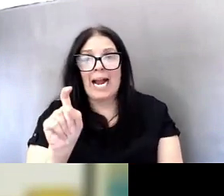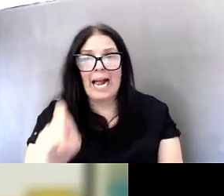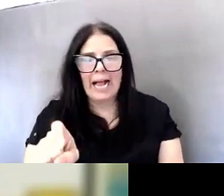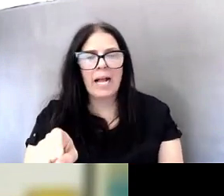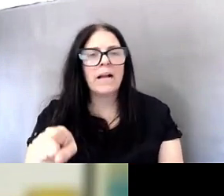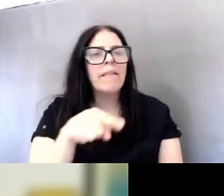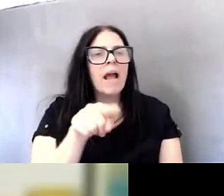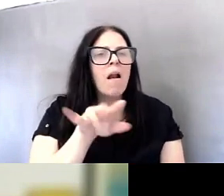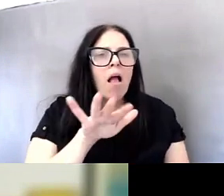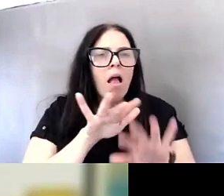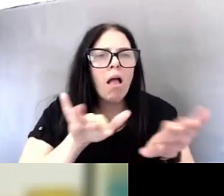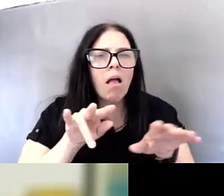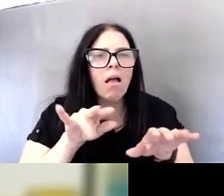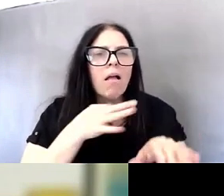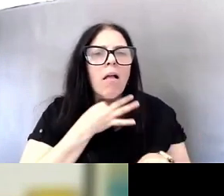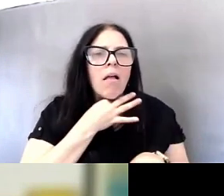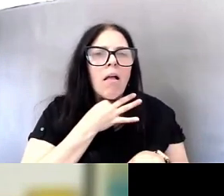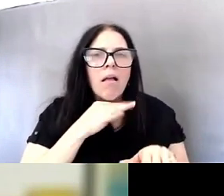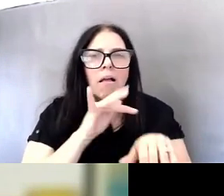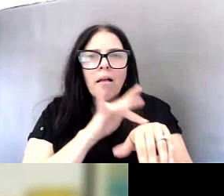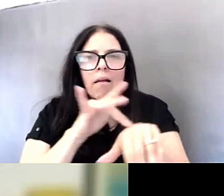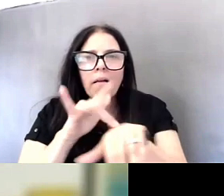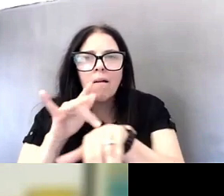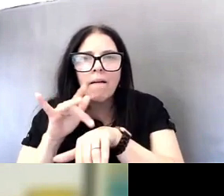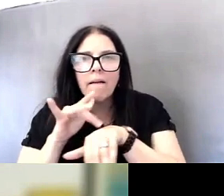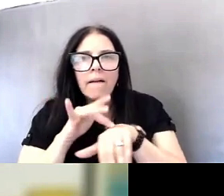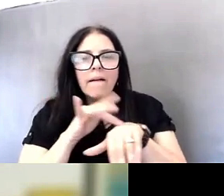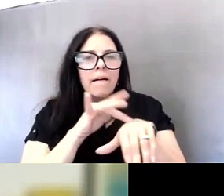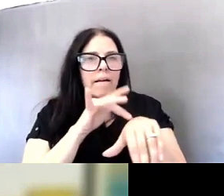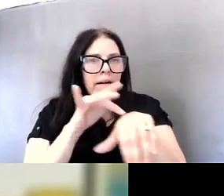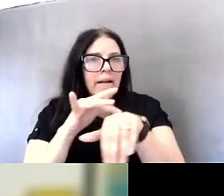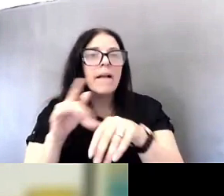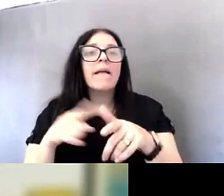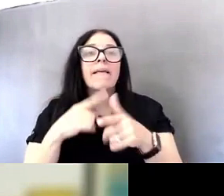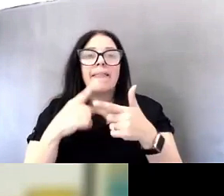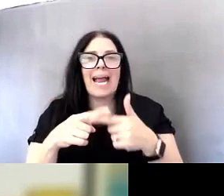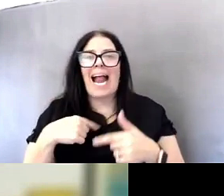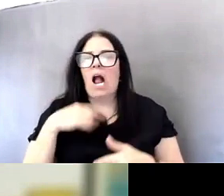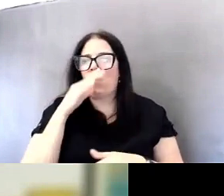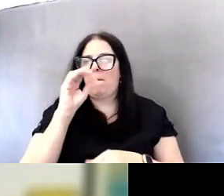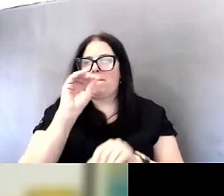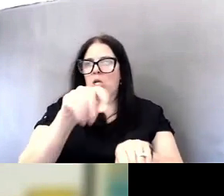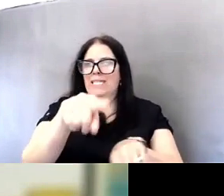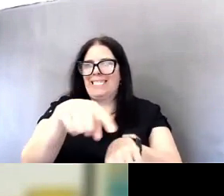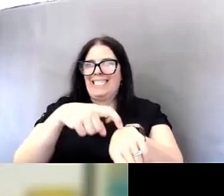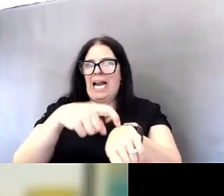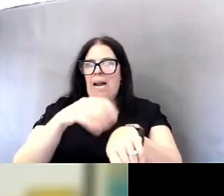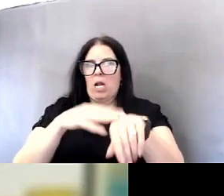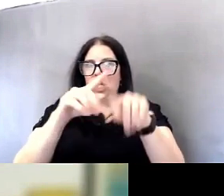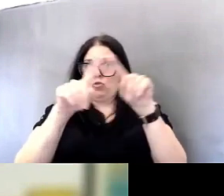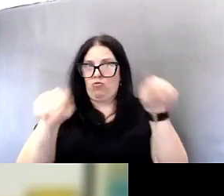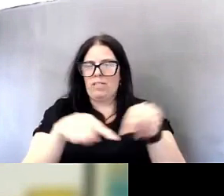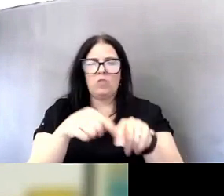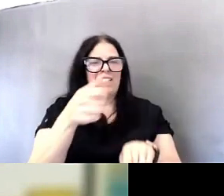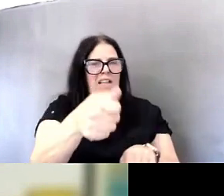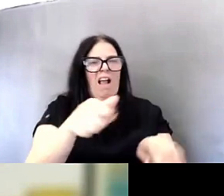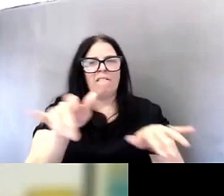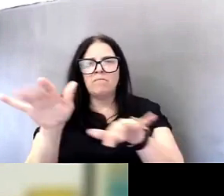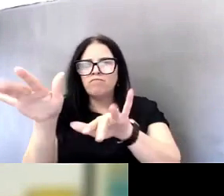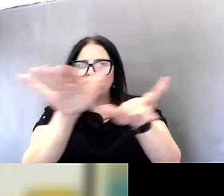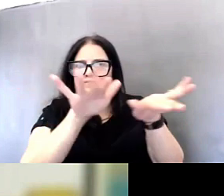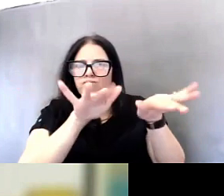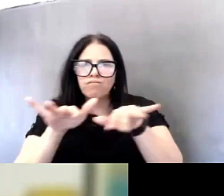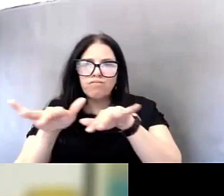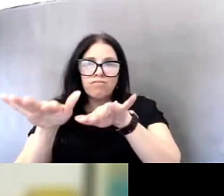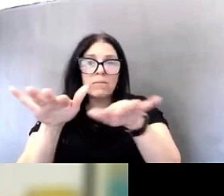on your own. When we come back, I'm going to put in timer on the screen When we come back, we are going to ask